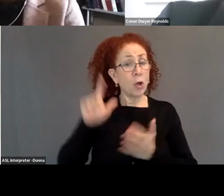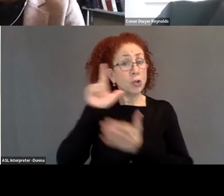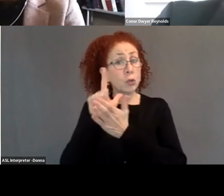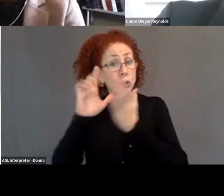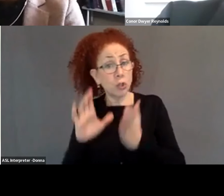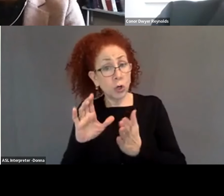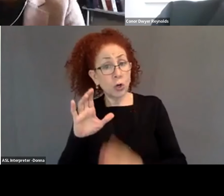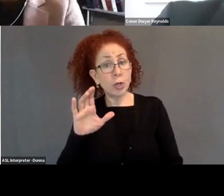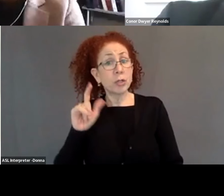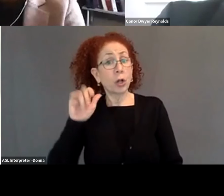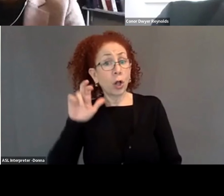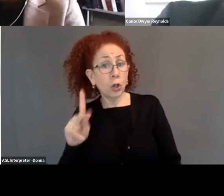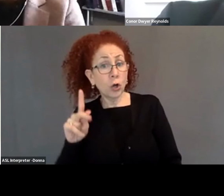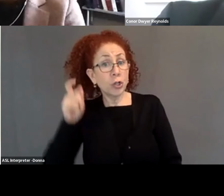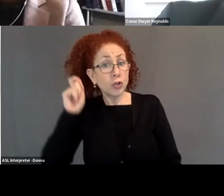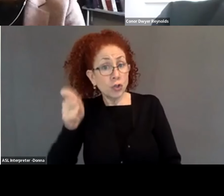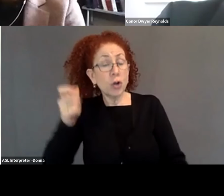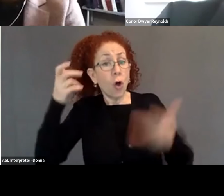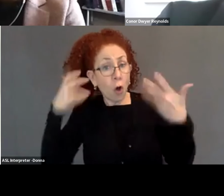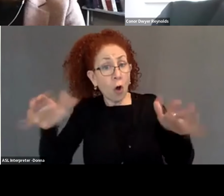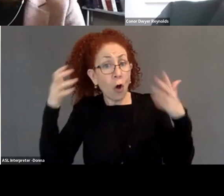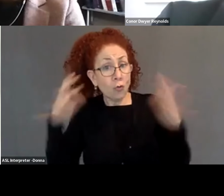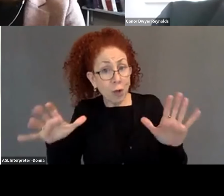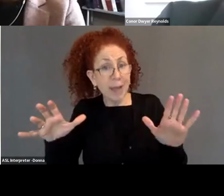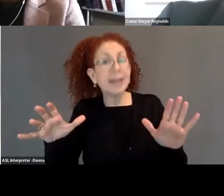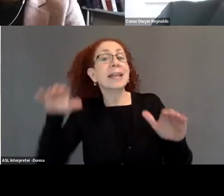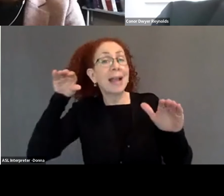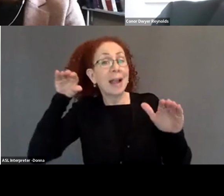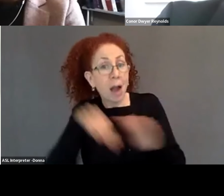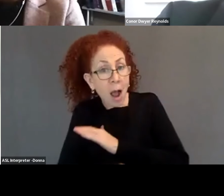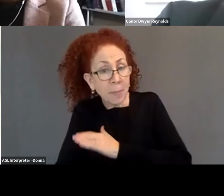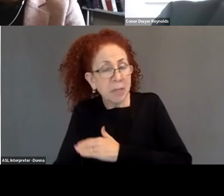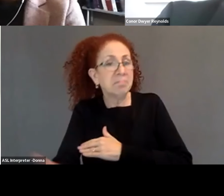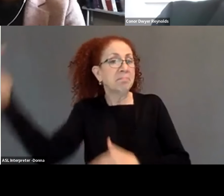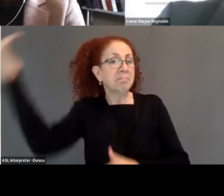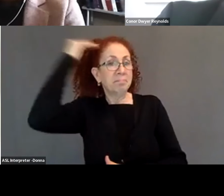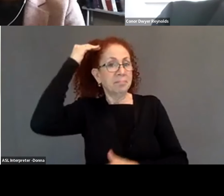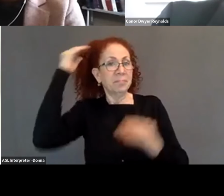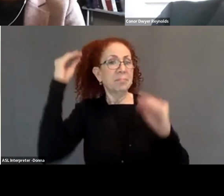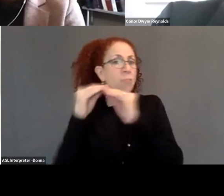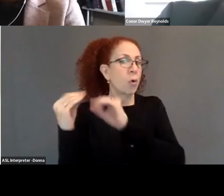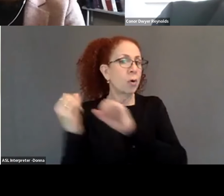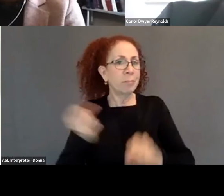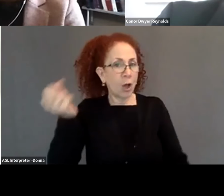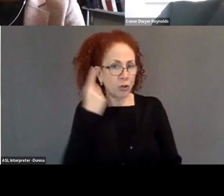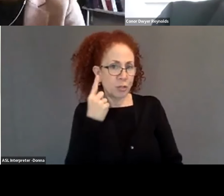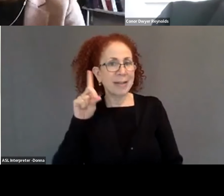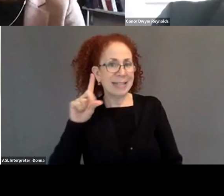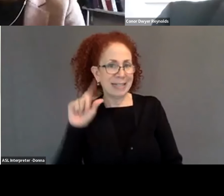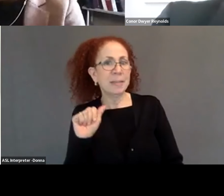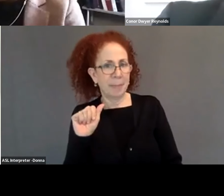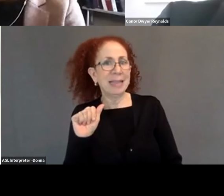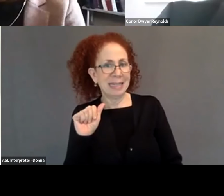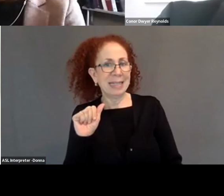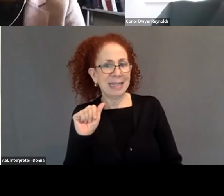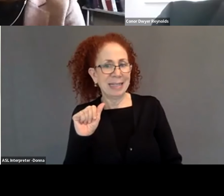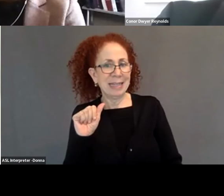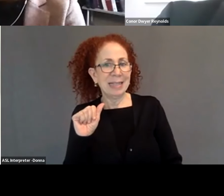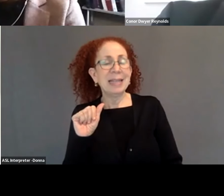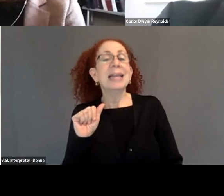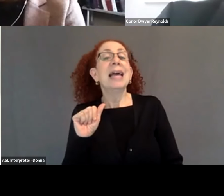and judges are already coming into these spaces with a more robust understanding of disability and the